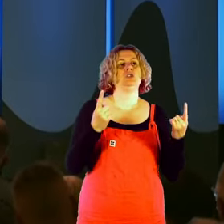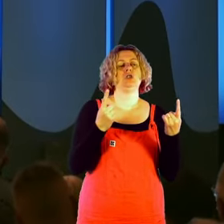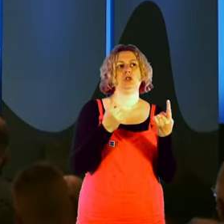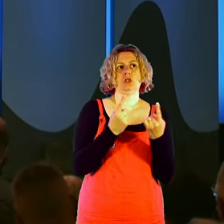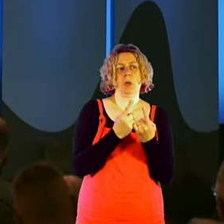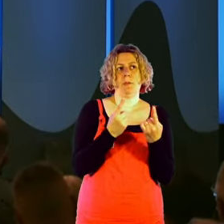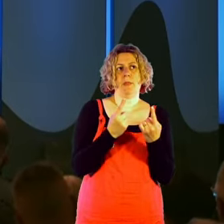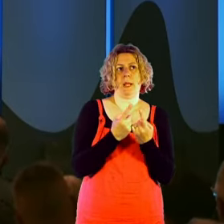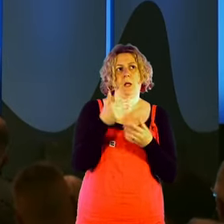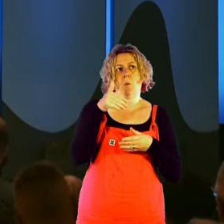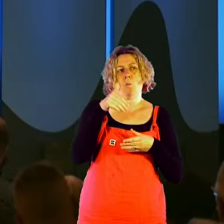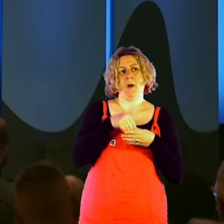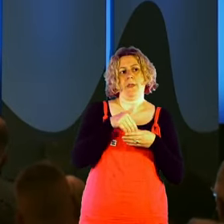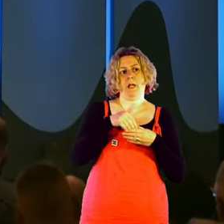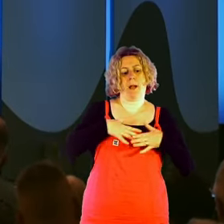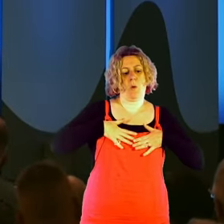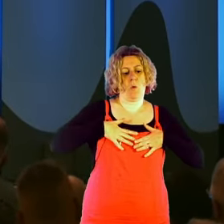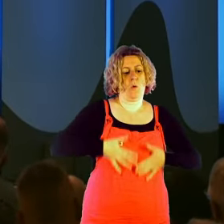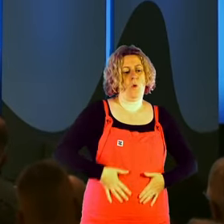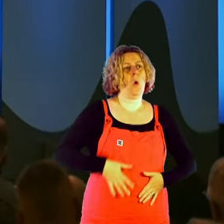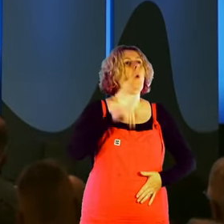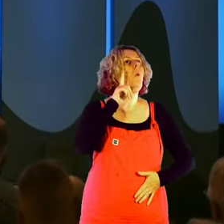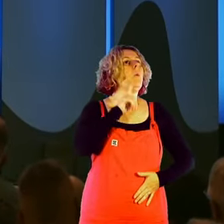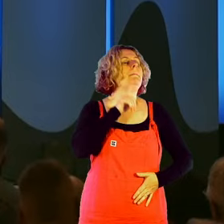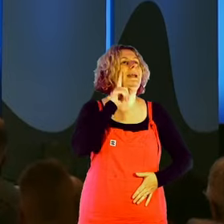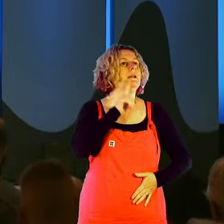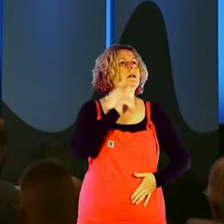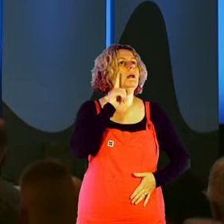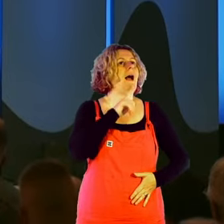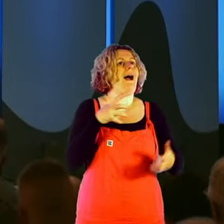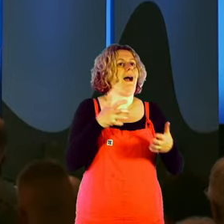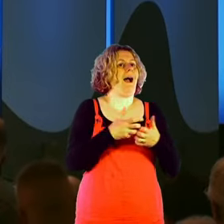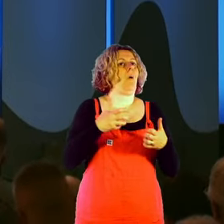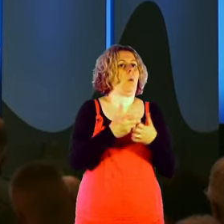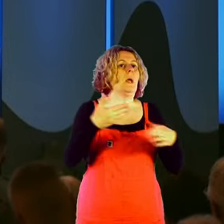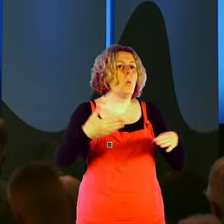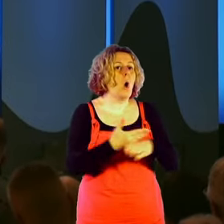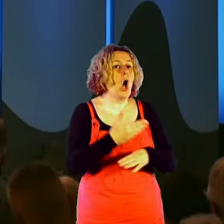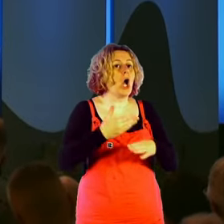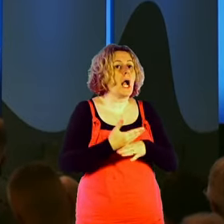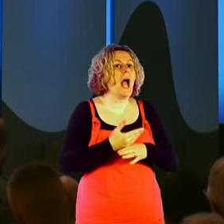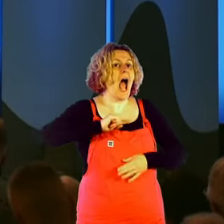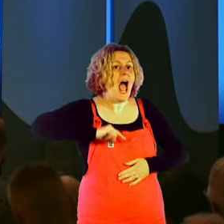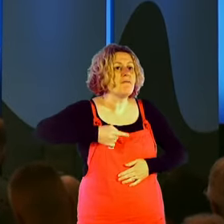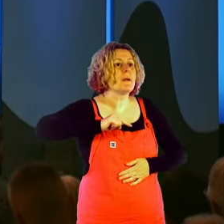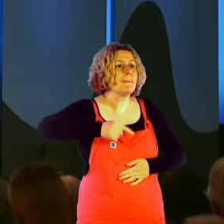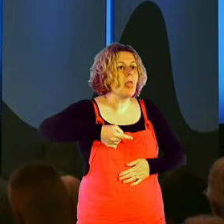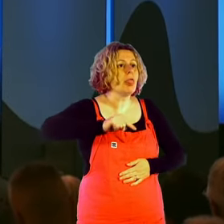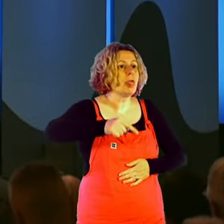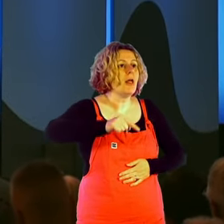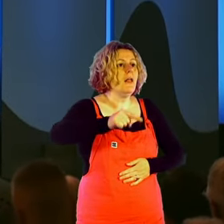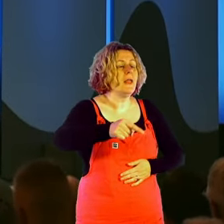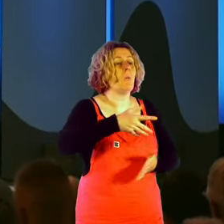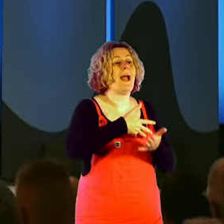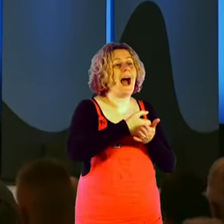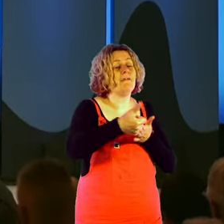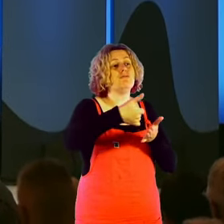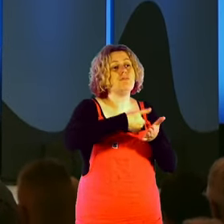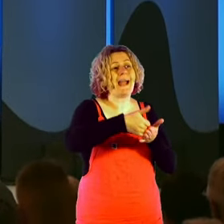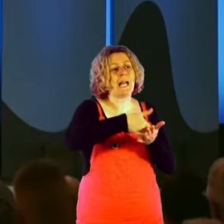that very bodily, regular reminder of sin and its consequences. But